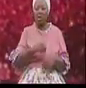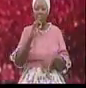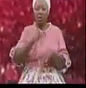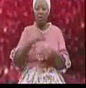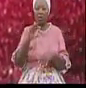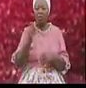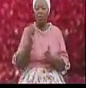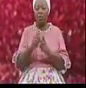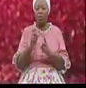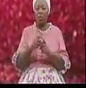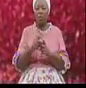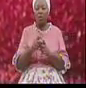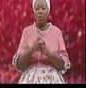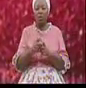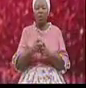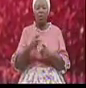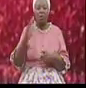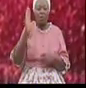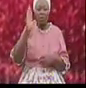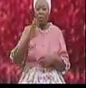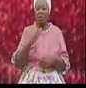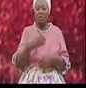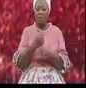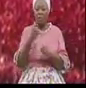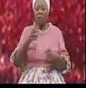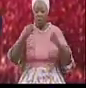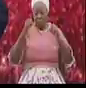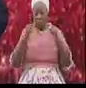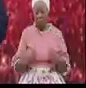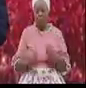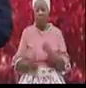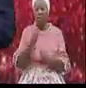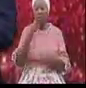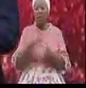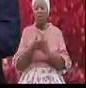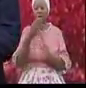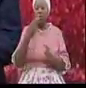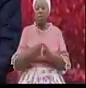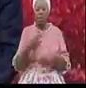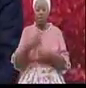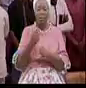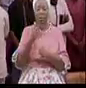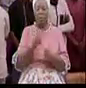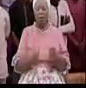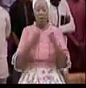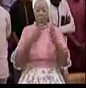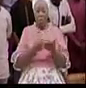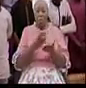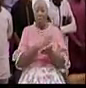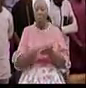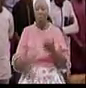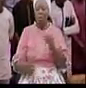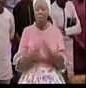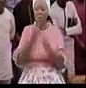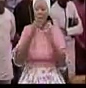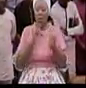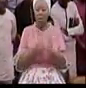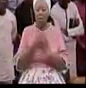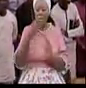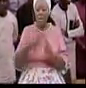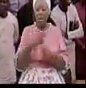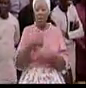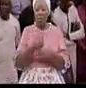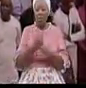the word will make you stronger, make you holier, and make you